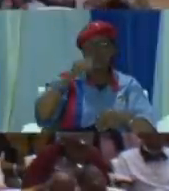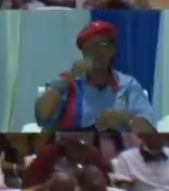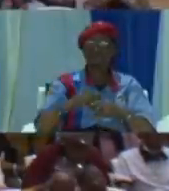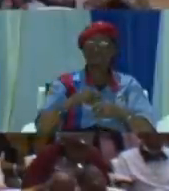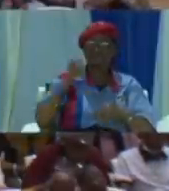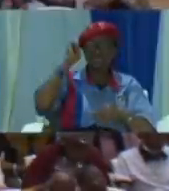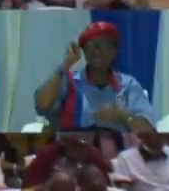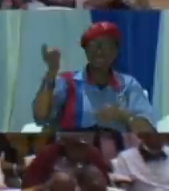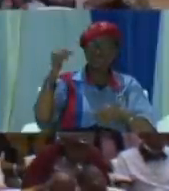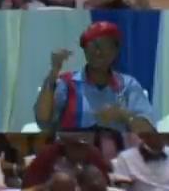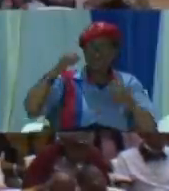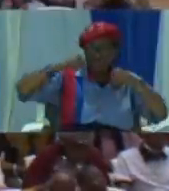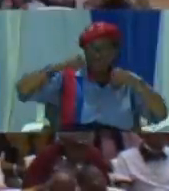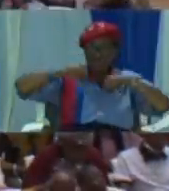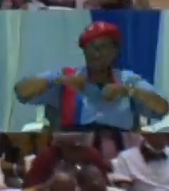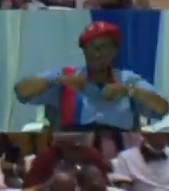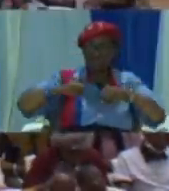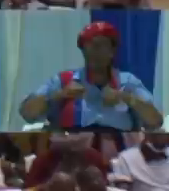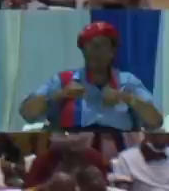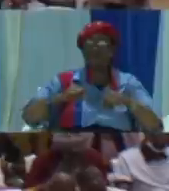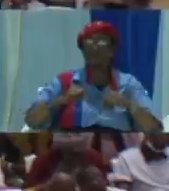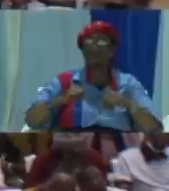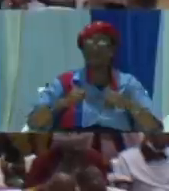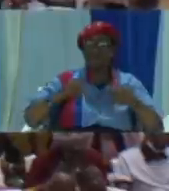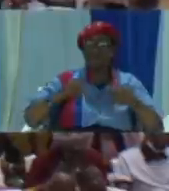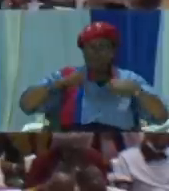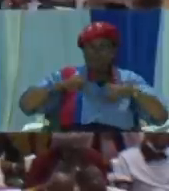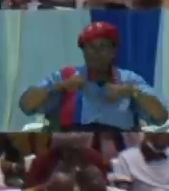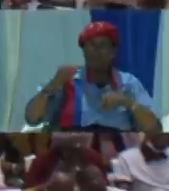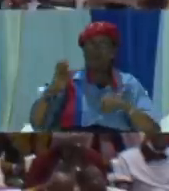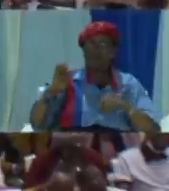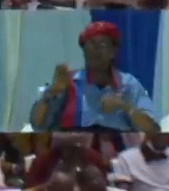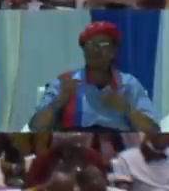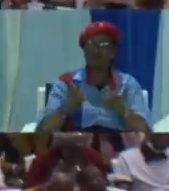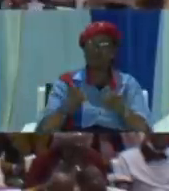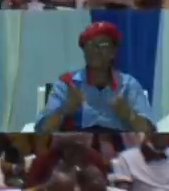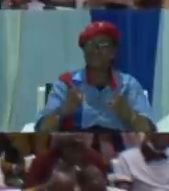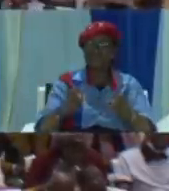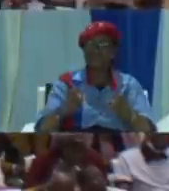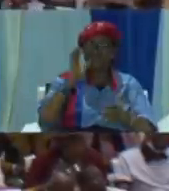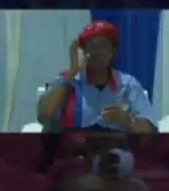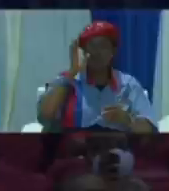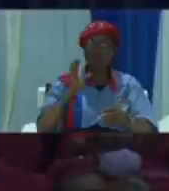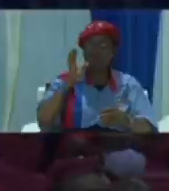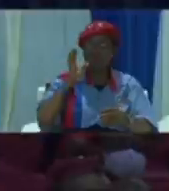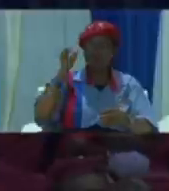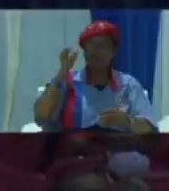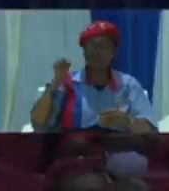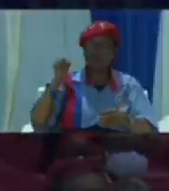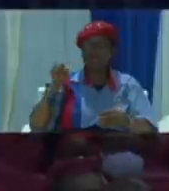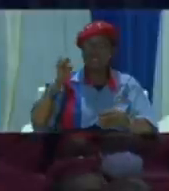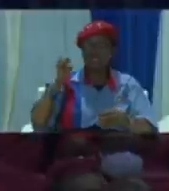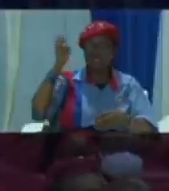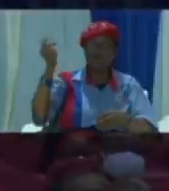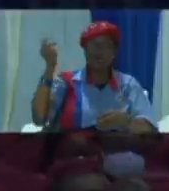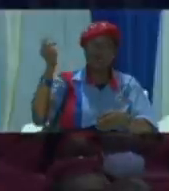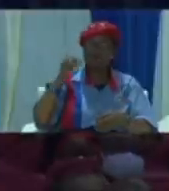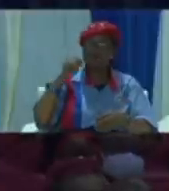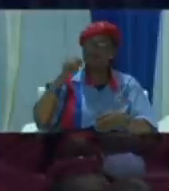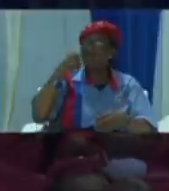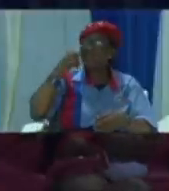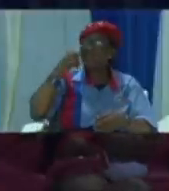Was wearing a coat of many colors. It was the envy of the